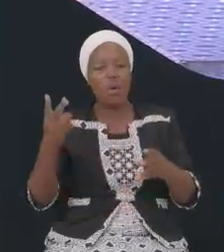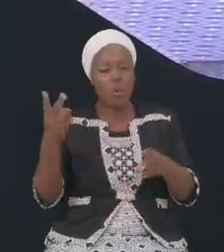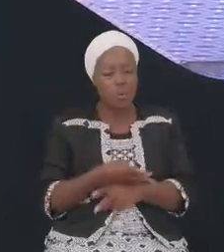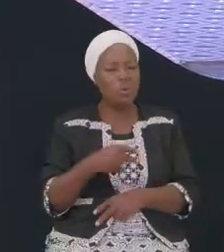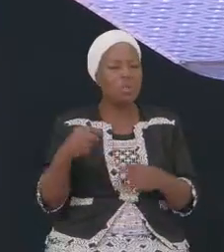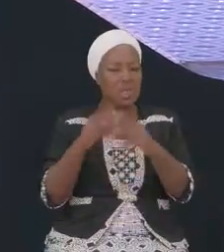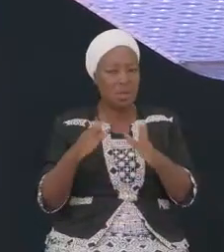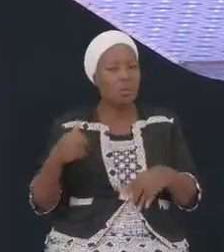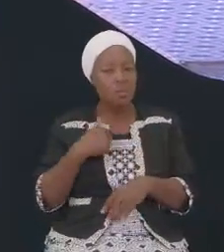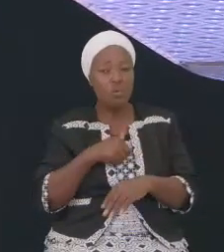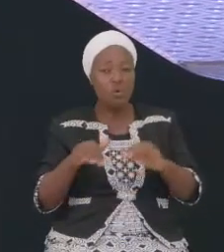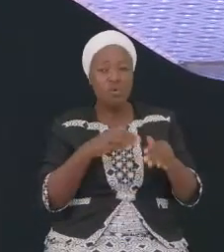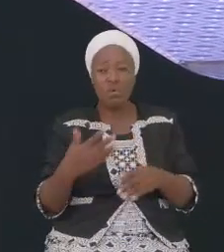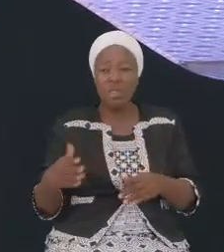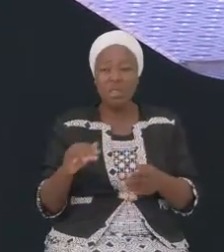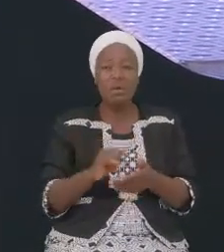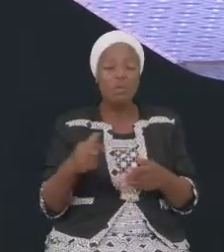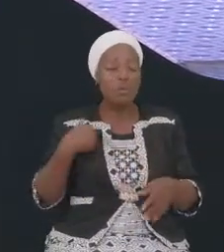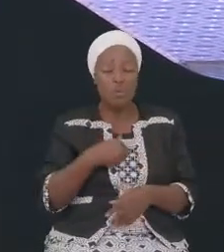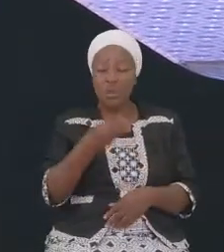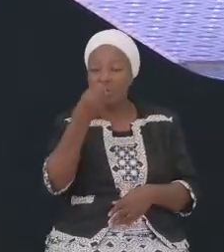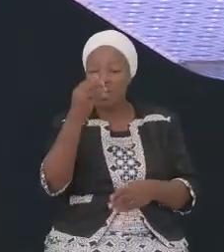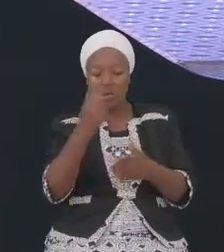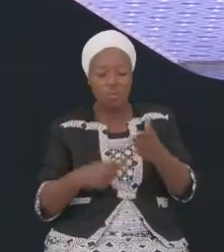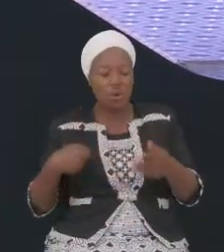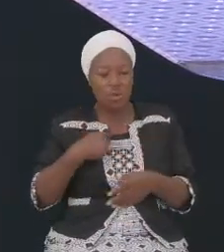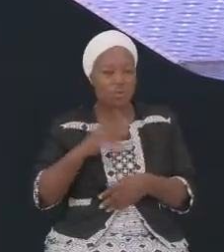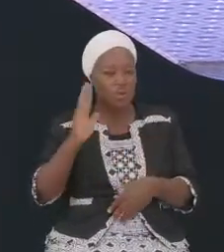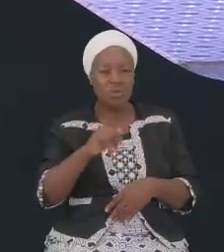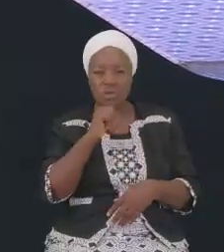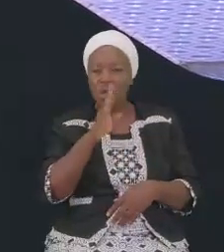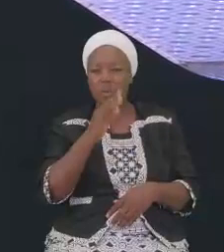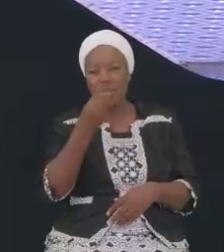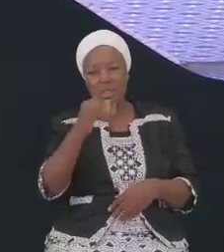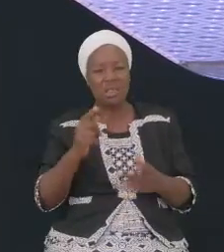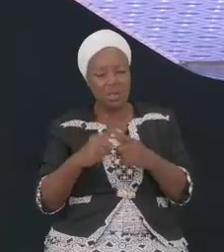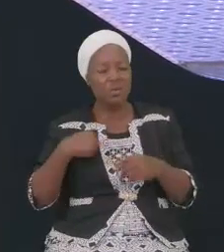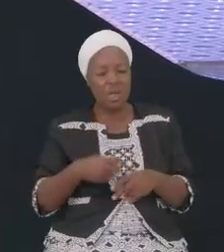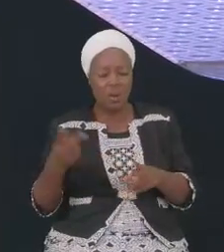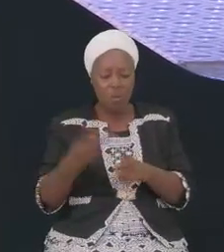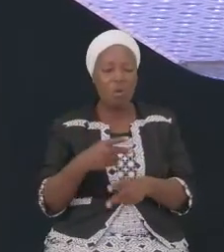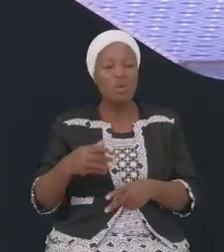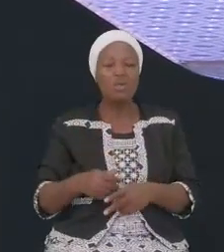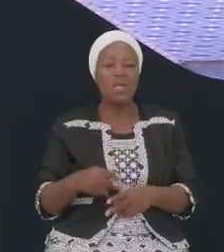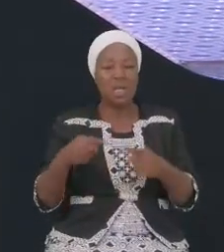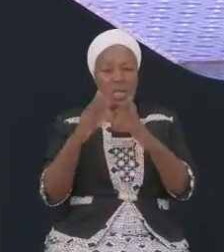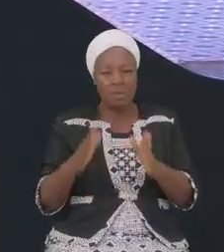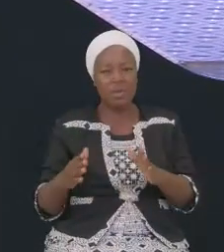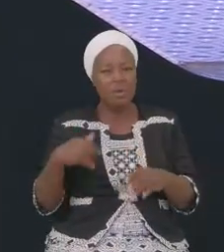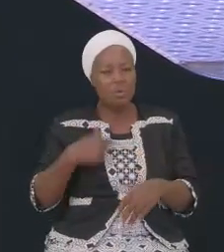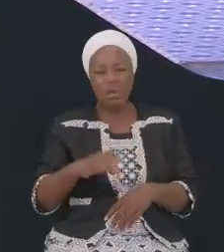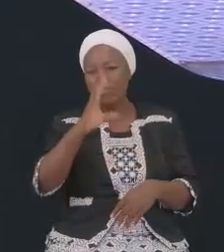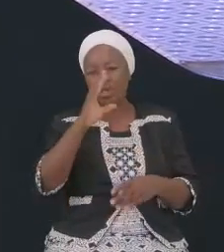eat things we shouldn't be eating. We are our worst enemies. We drink what we shouldn't be drinking.